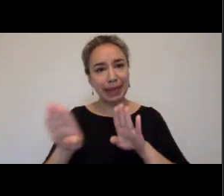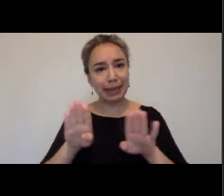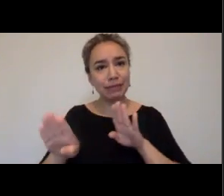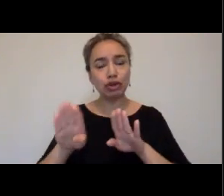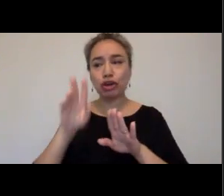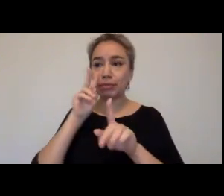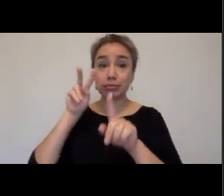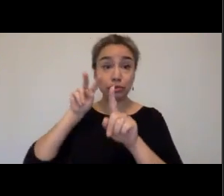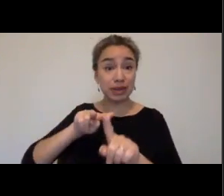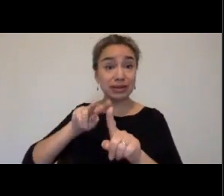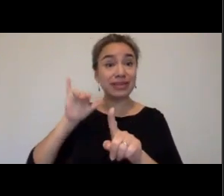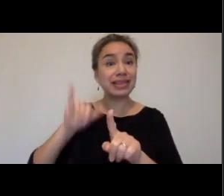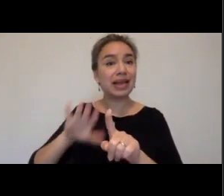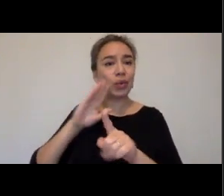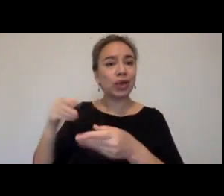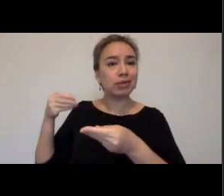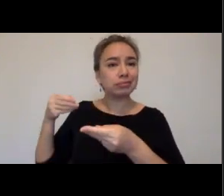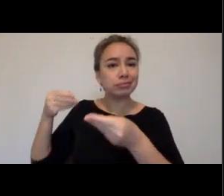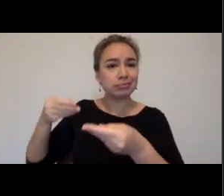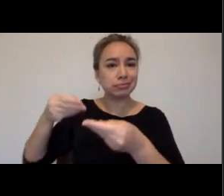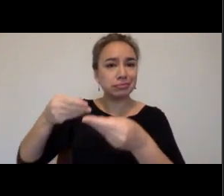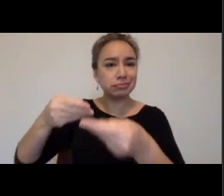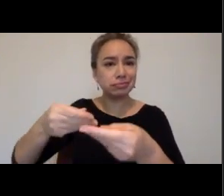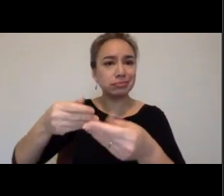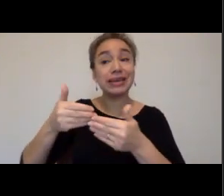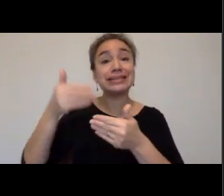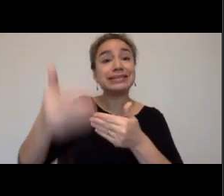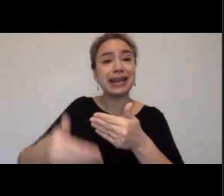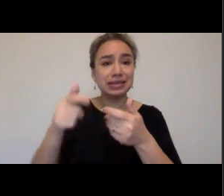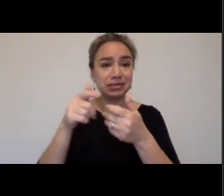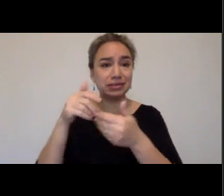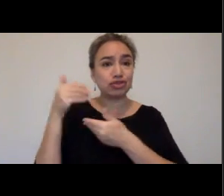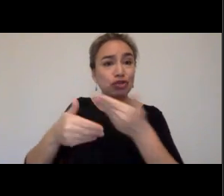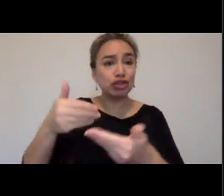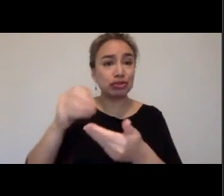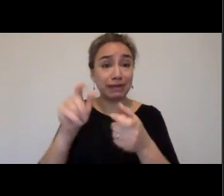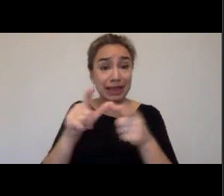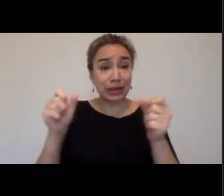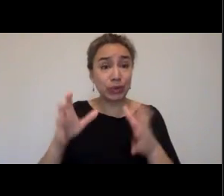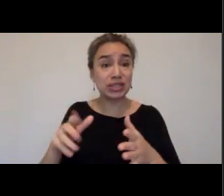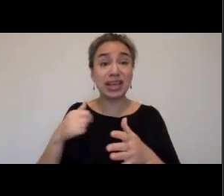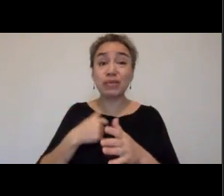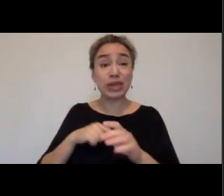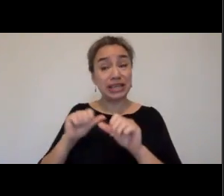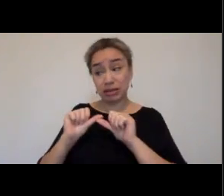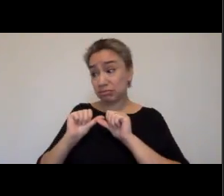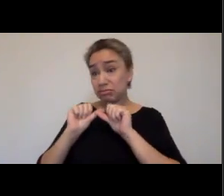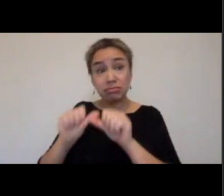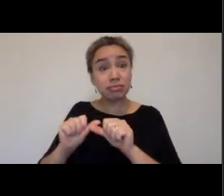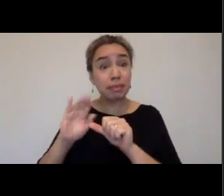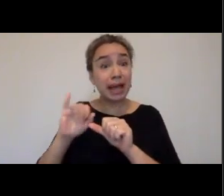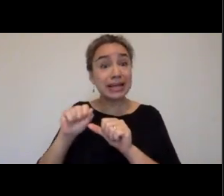on to the next generation of linguists. So if we don't correct for those biases now, they're just going to continue.